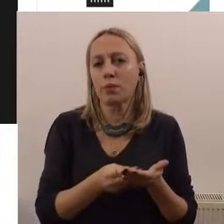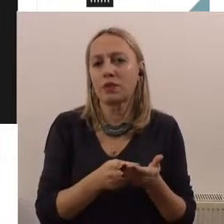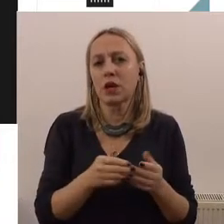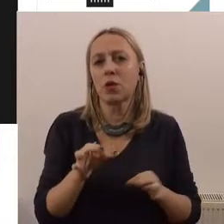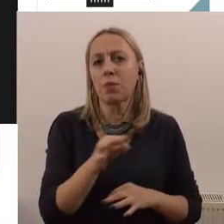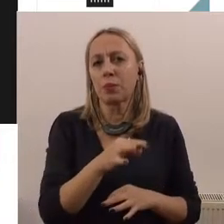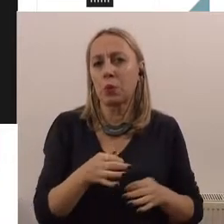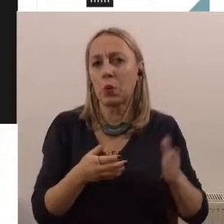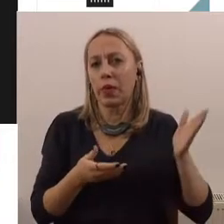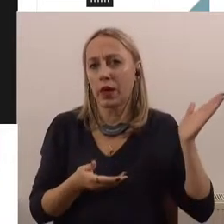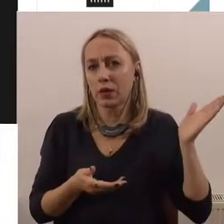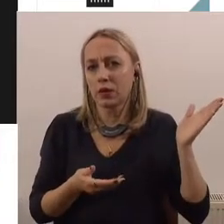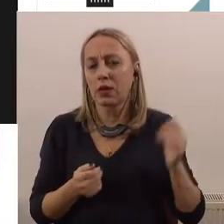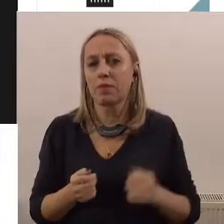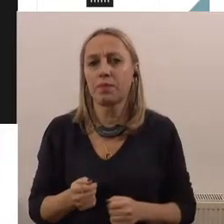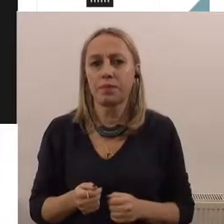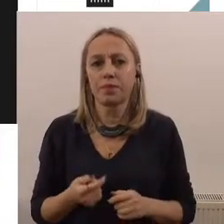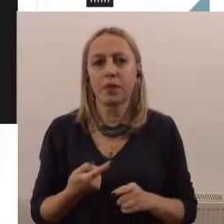the project